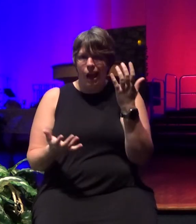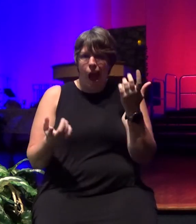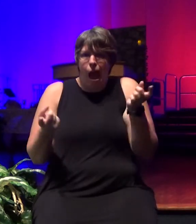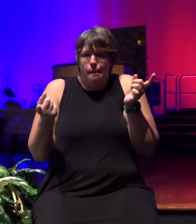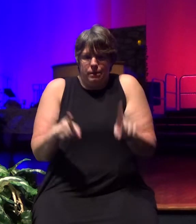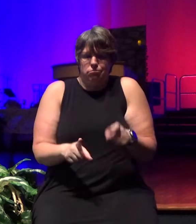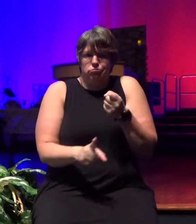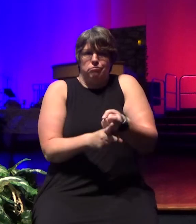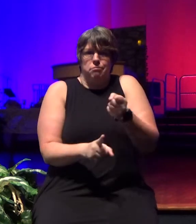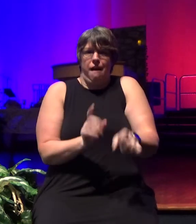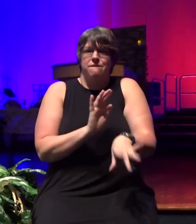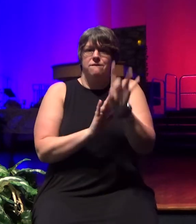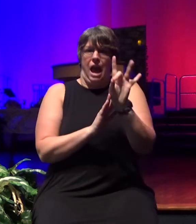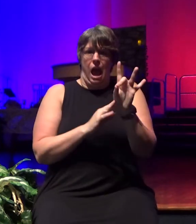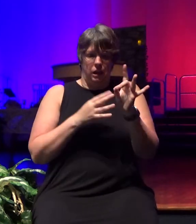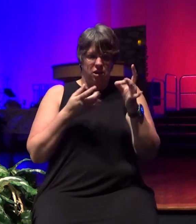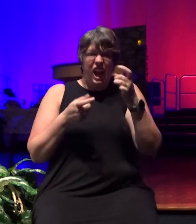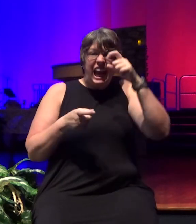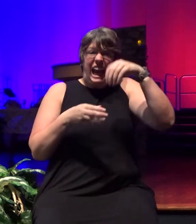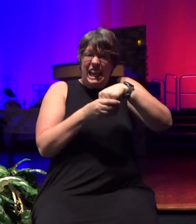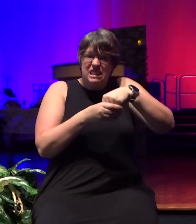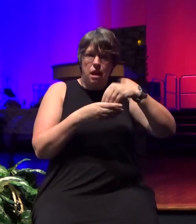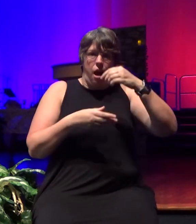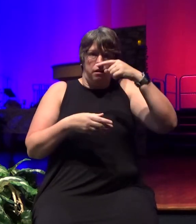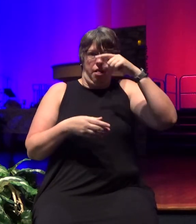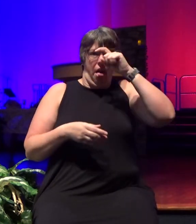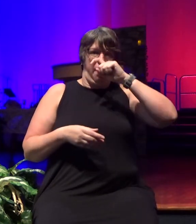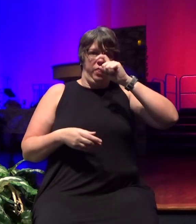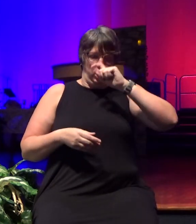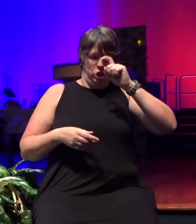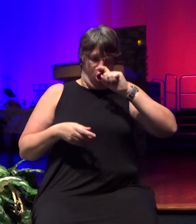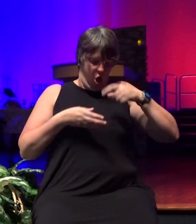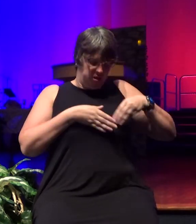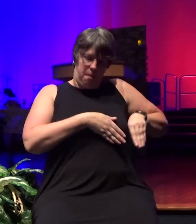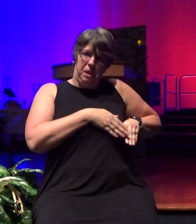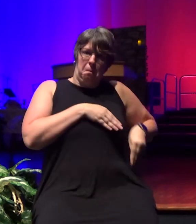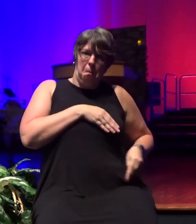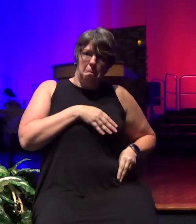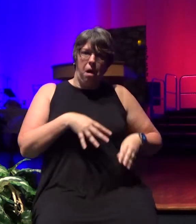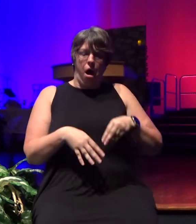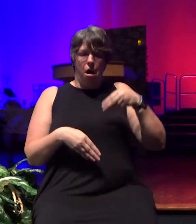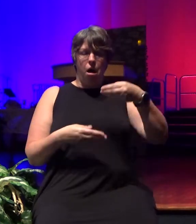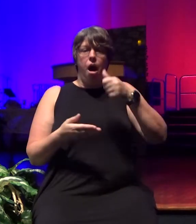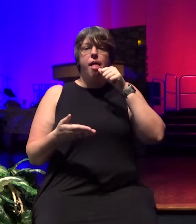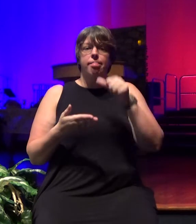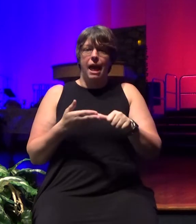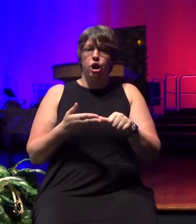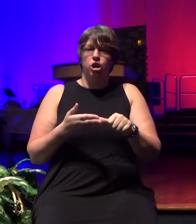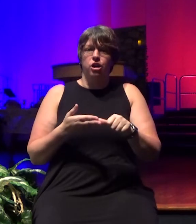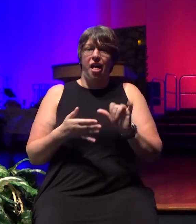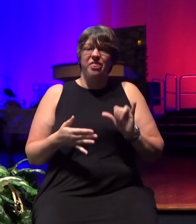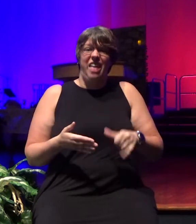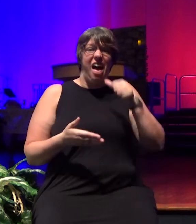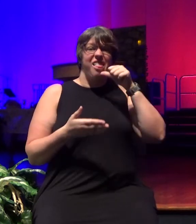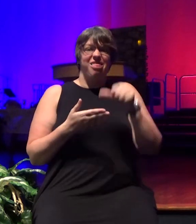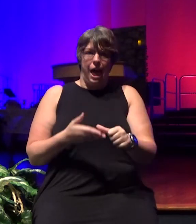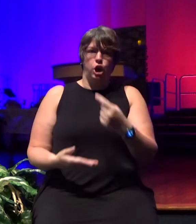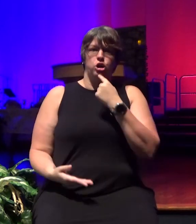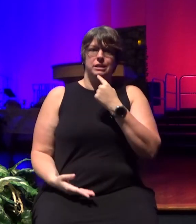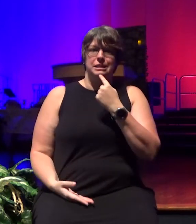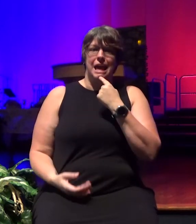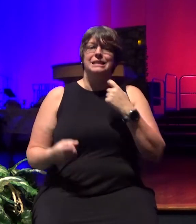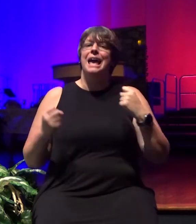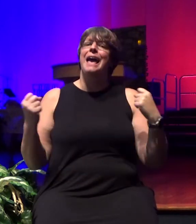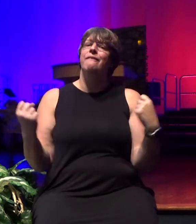And at their final meeting, Kafka gives the girl a doll with an attached letter.